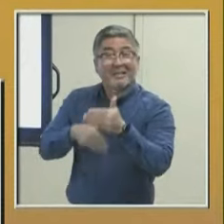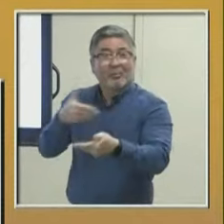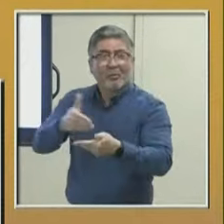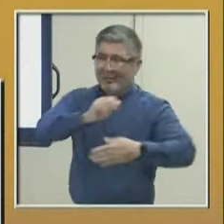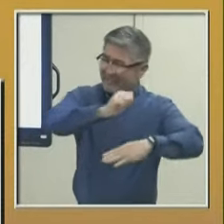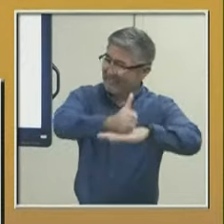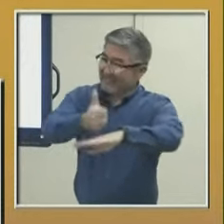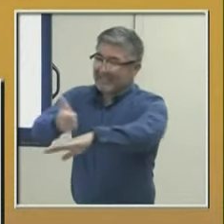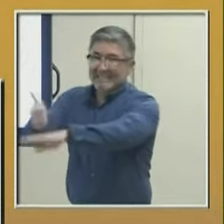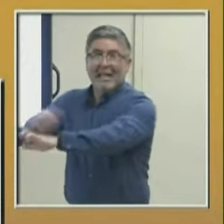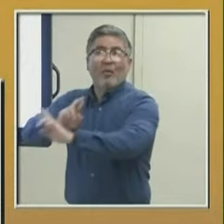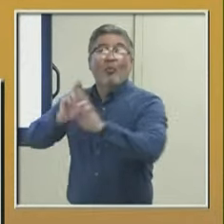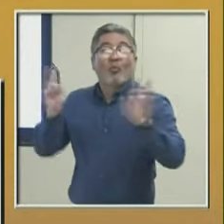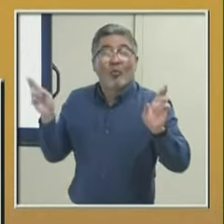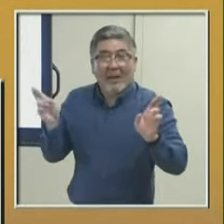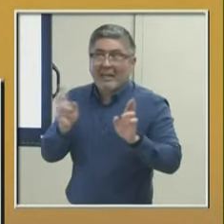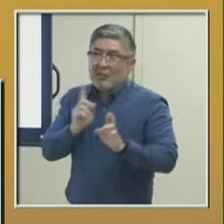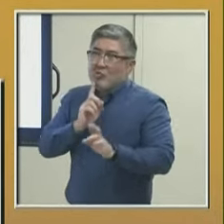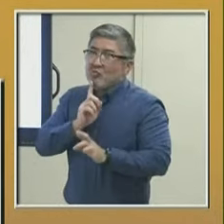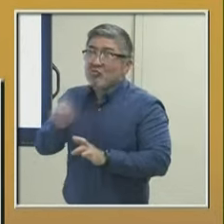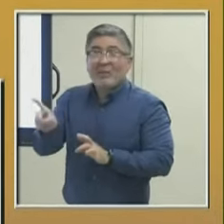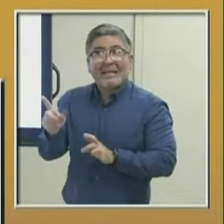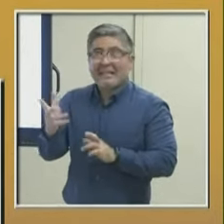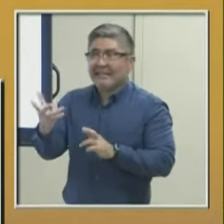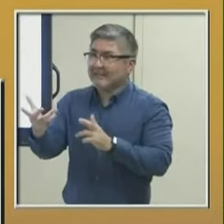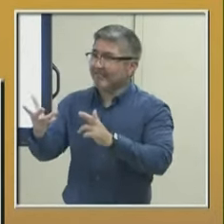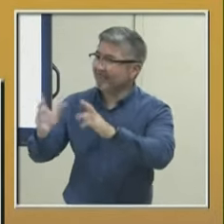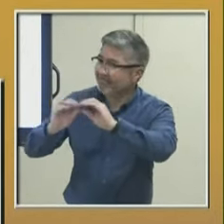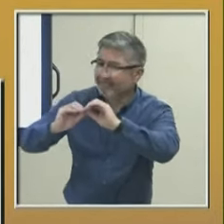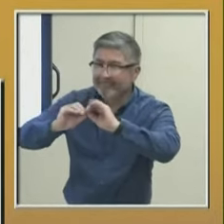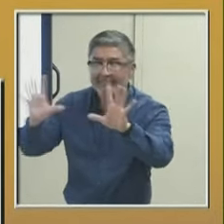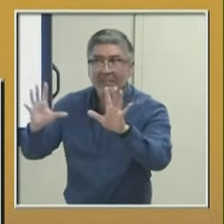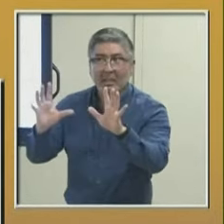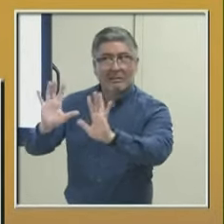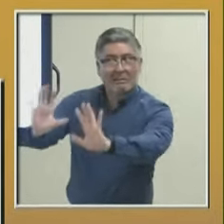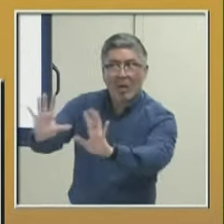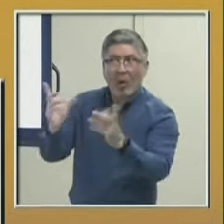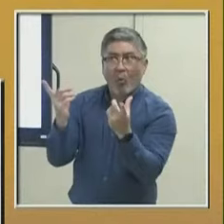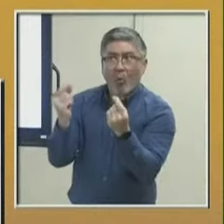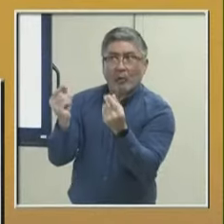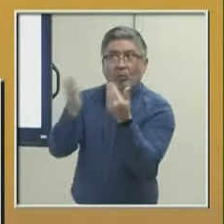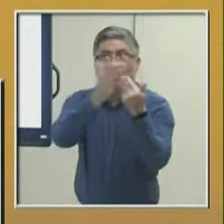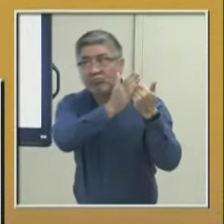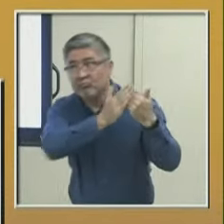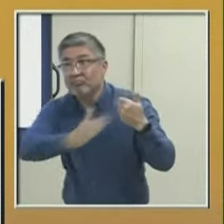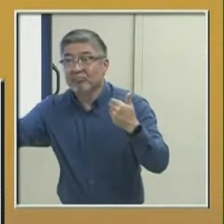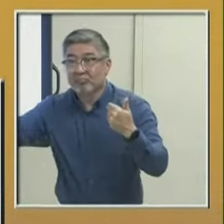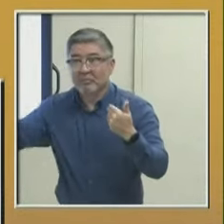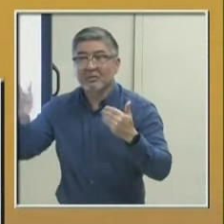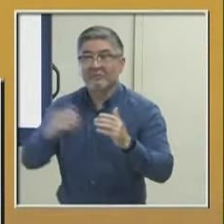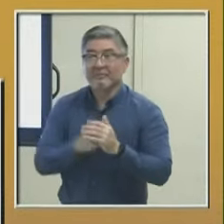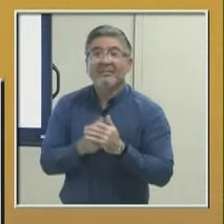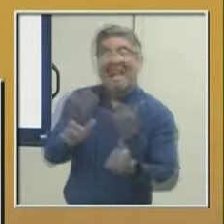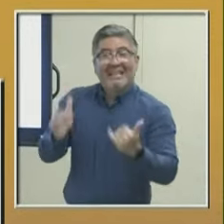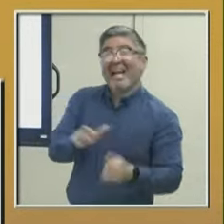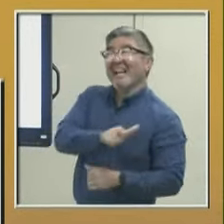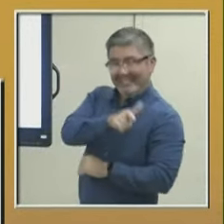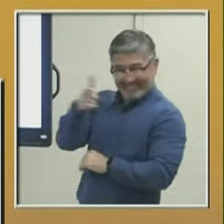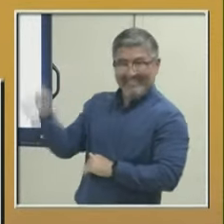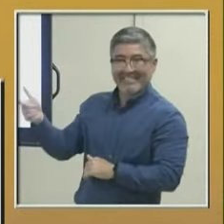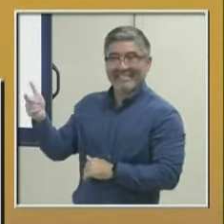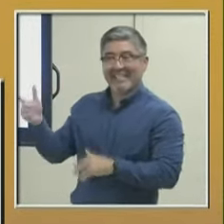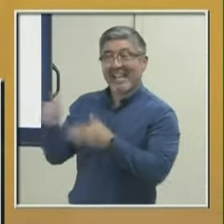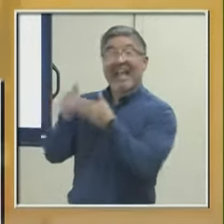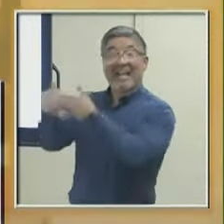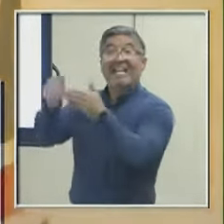and really get into what we can do going forward. With that, to get into the process, I'm going to pass it over to our